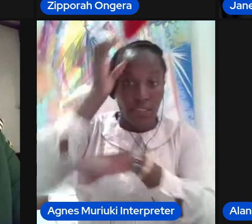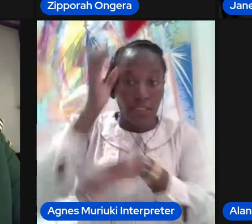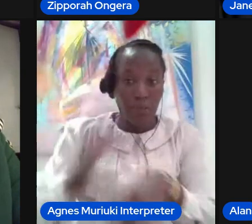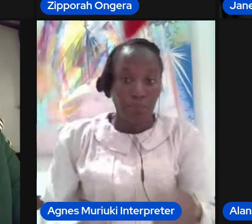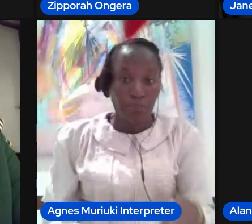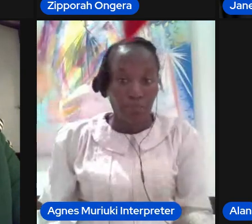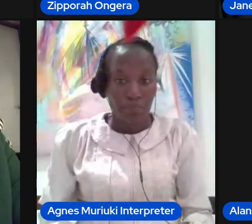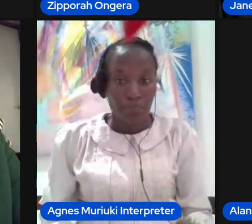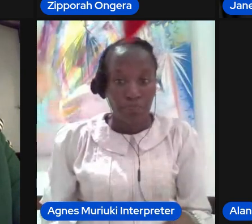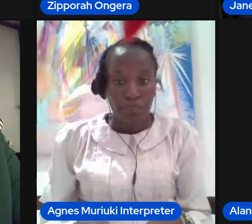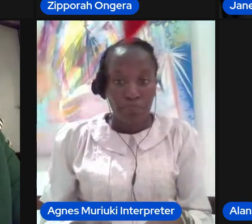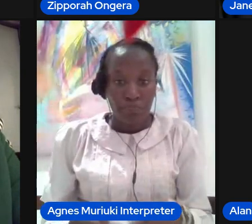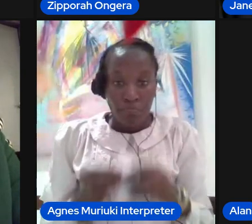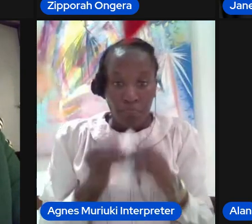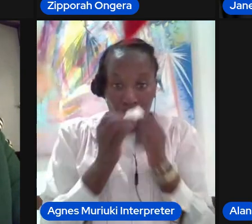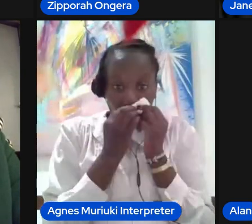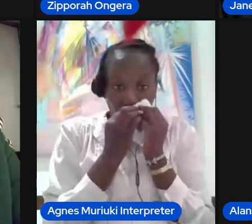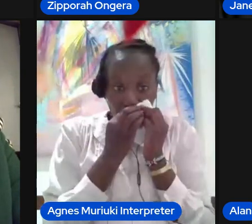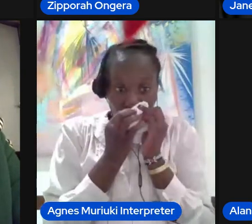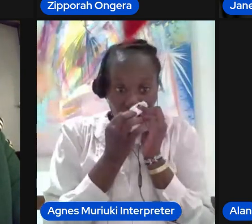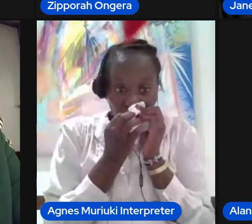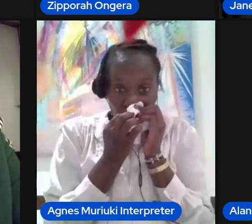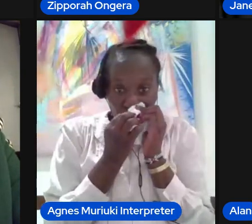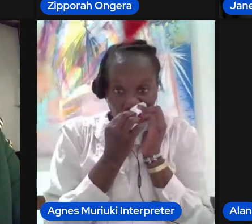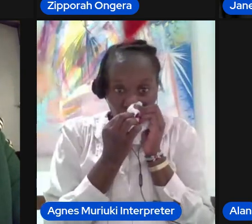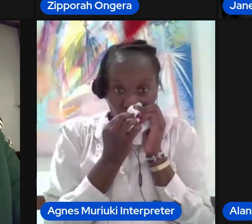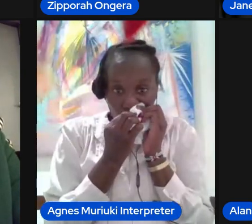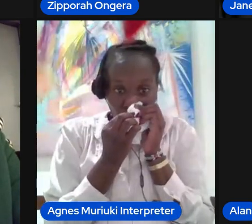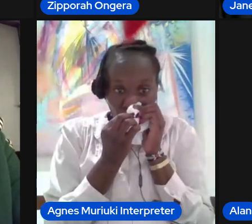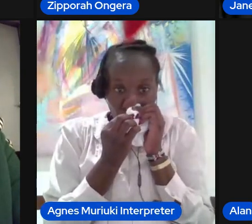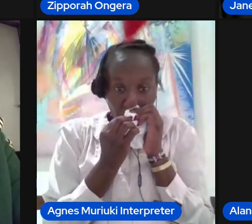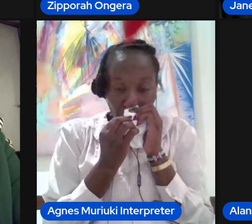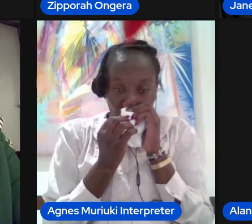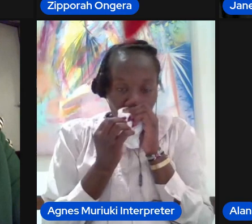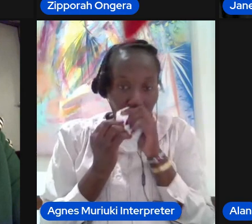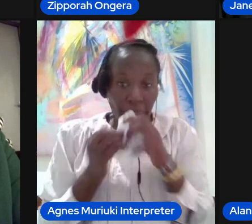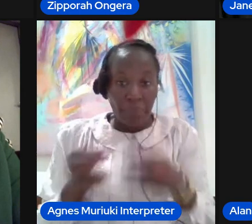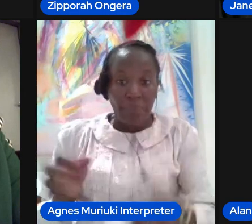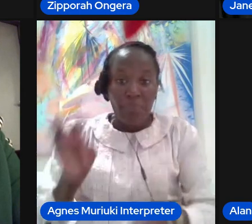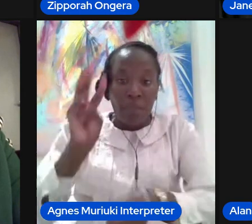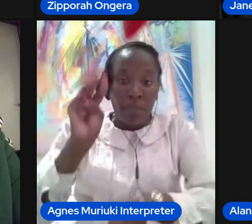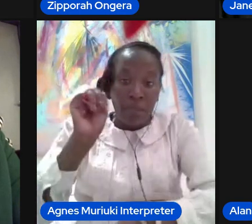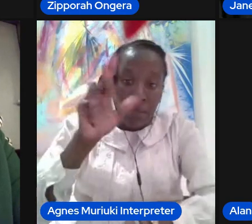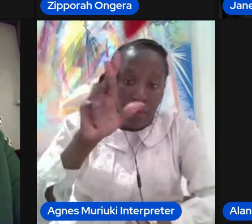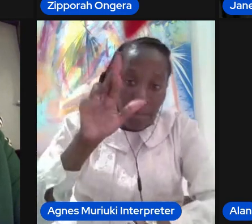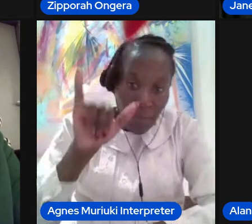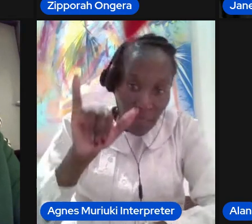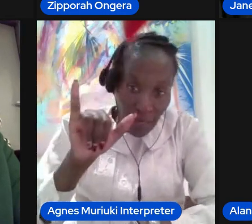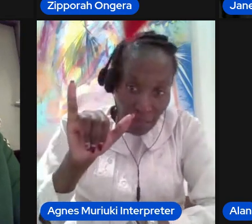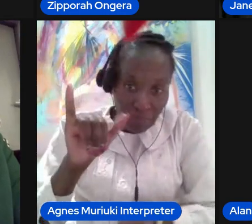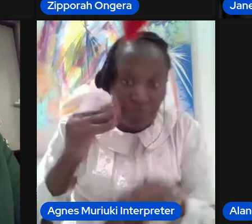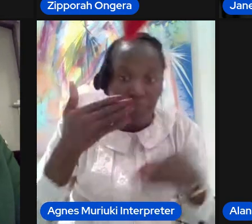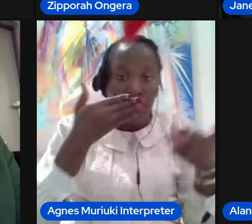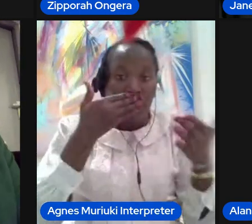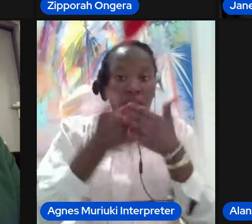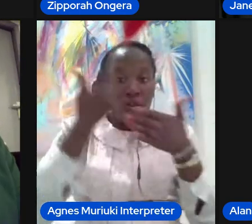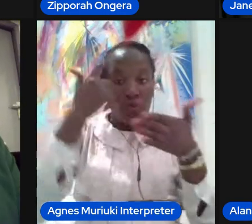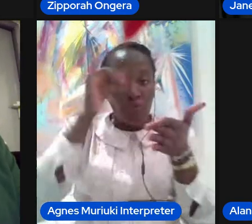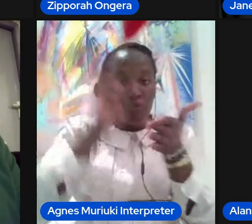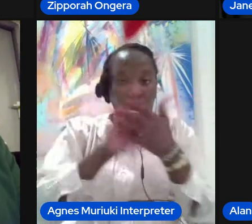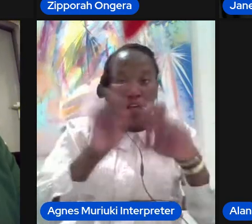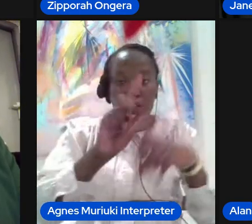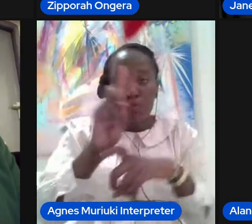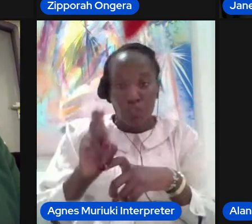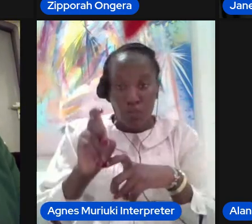Thank you so much for that question, Mary. And I'll just go back to what my fellow